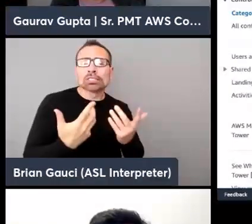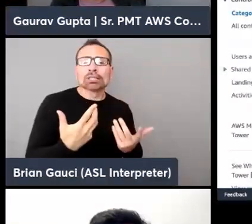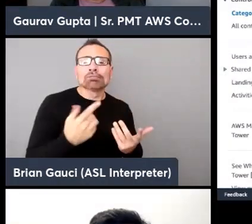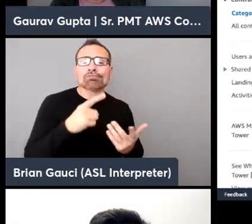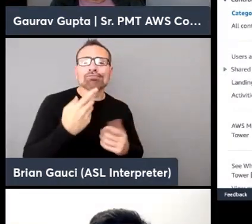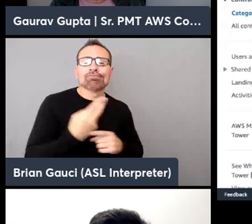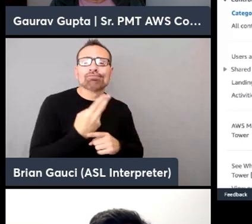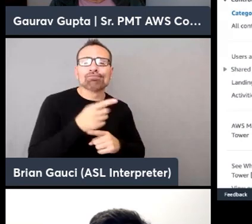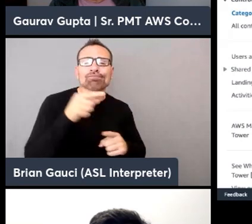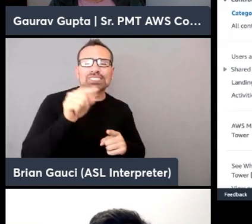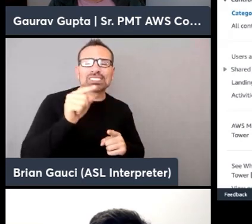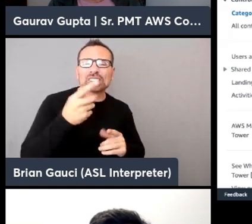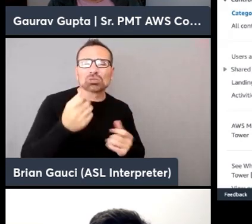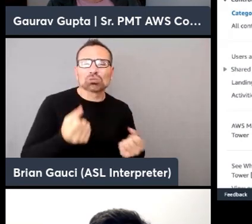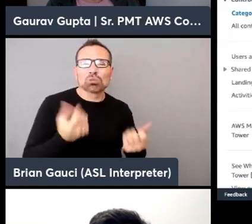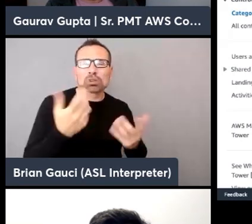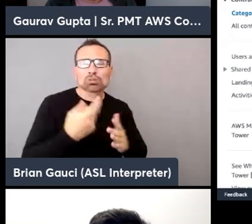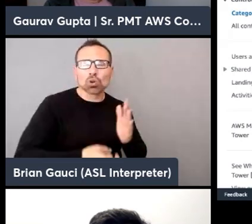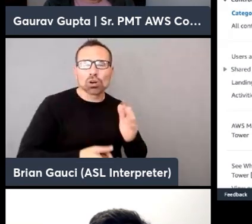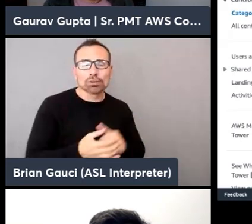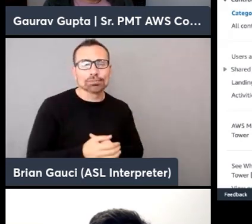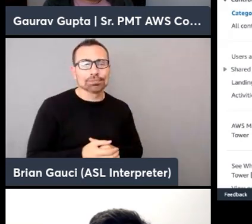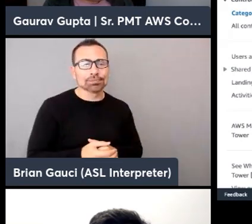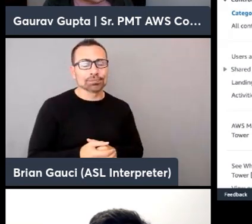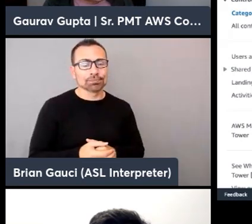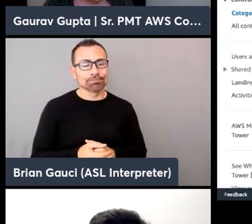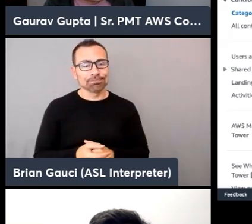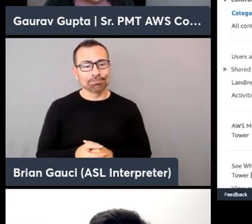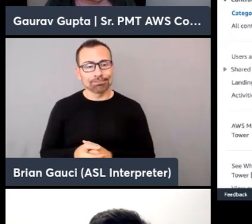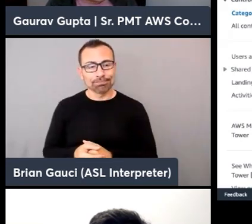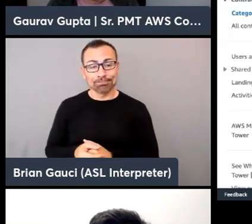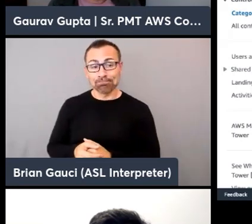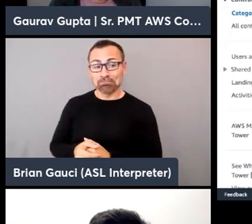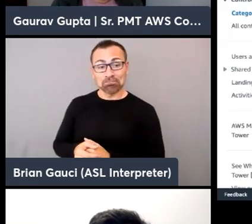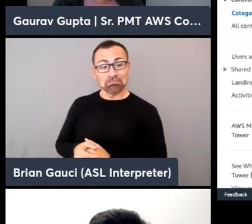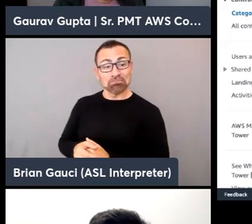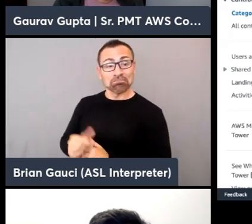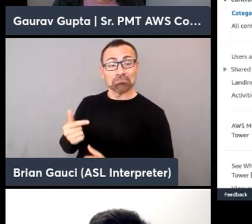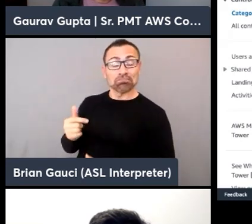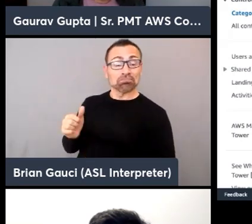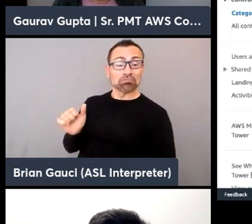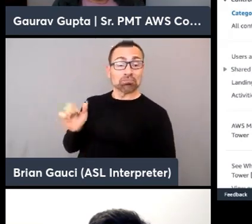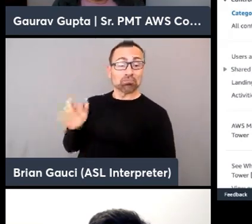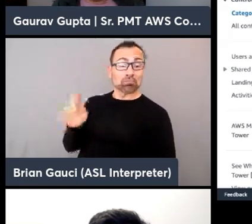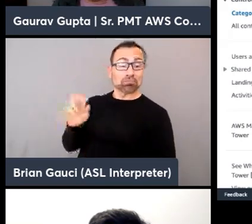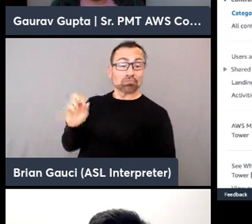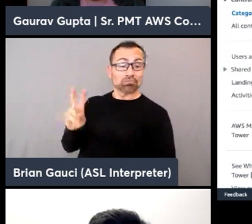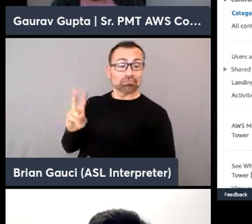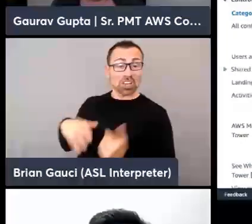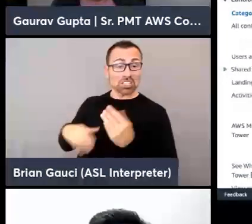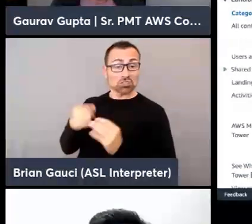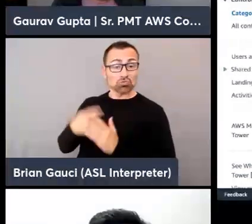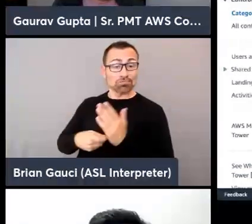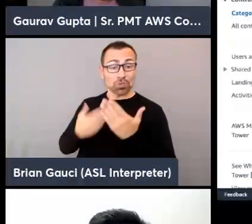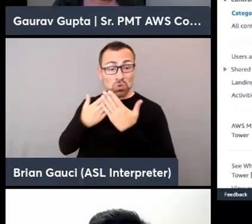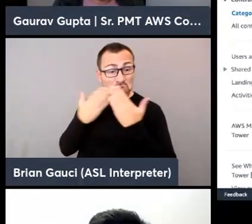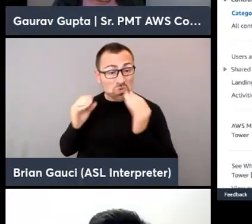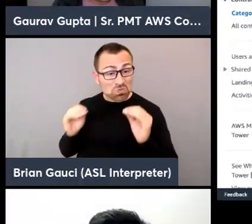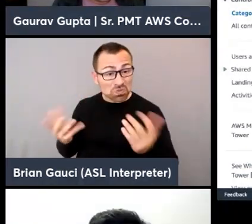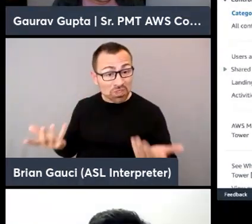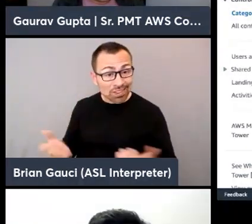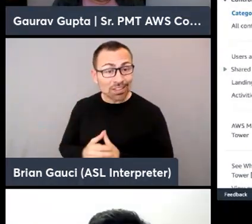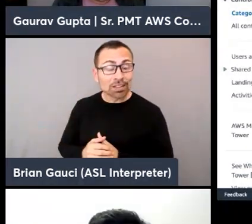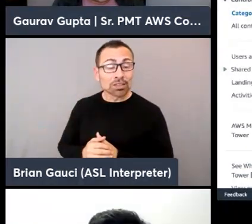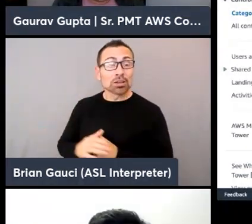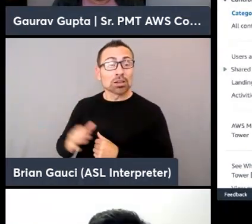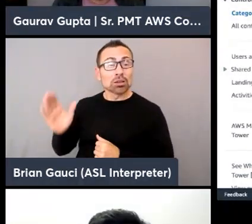this new feature of Control Tower? So there is no additional pricing as far as Control Tower is concerned. Even previously, Control